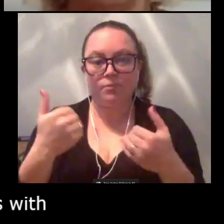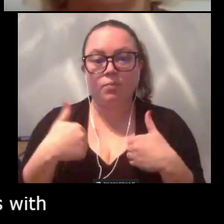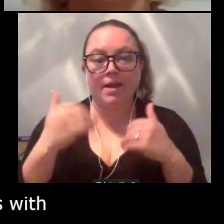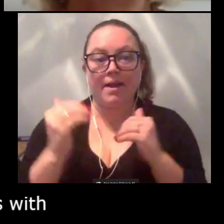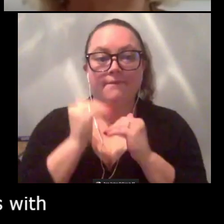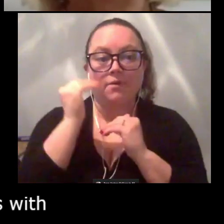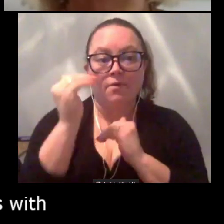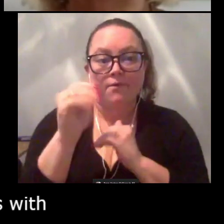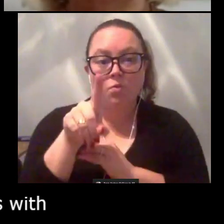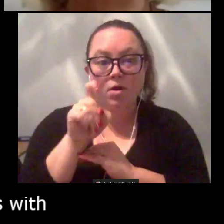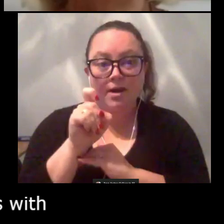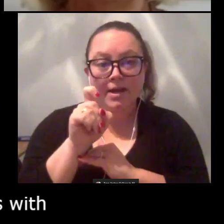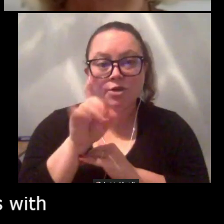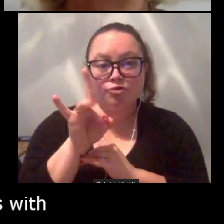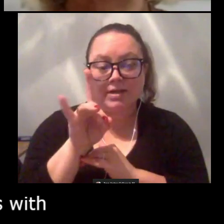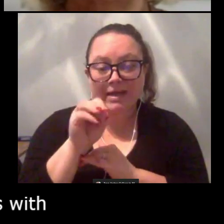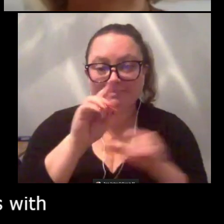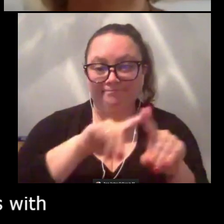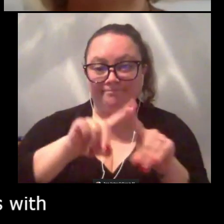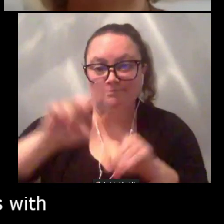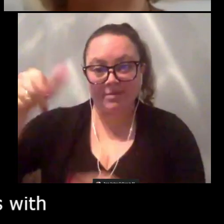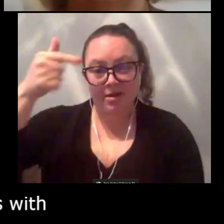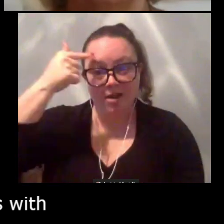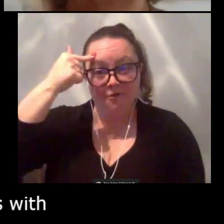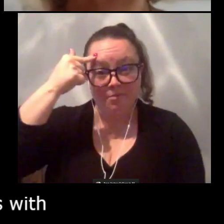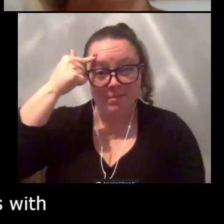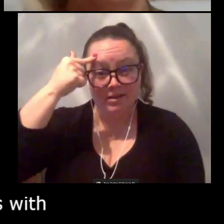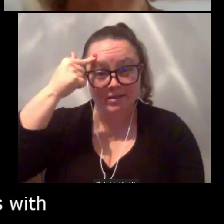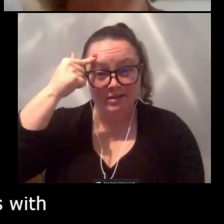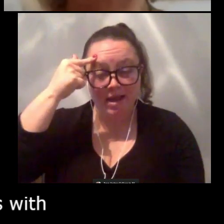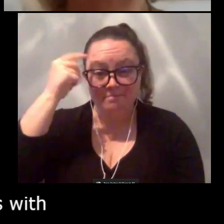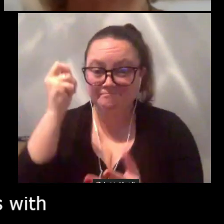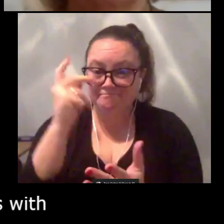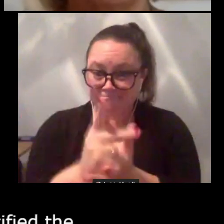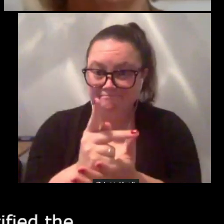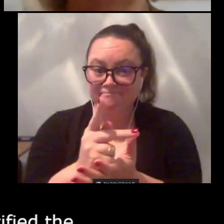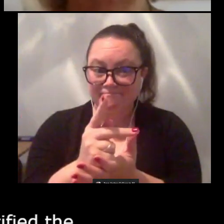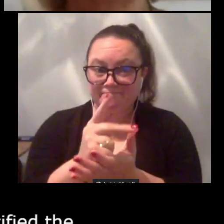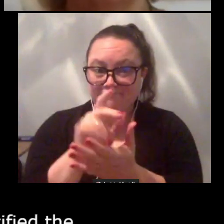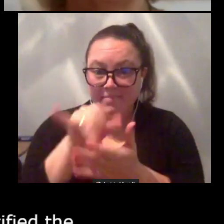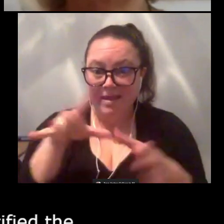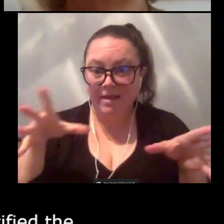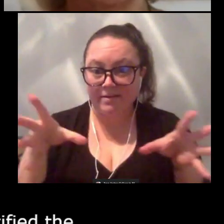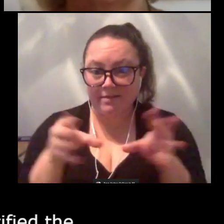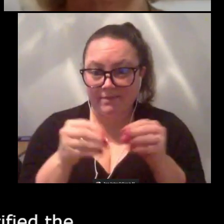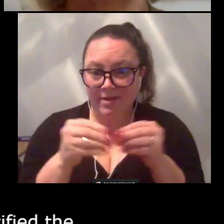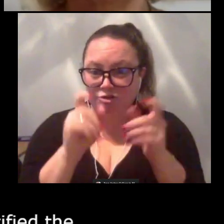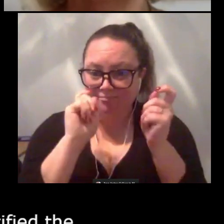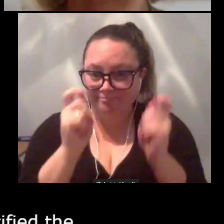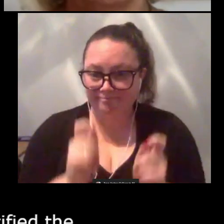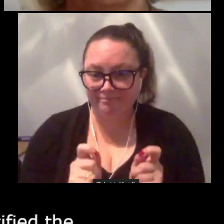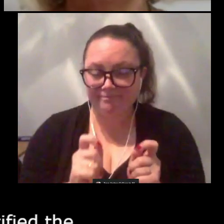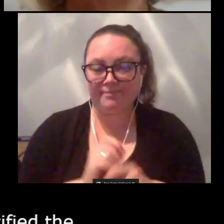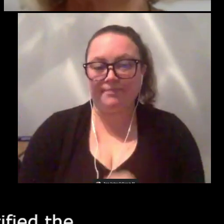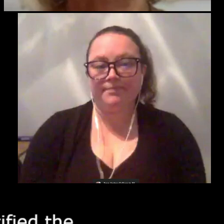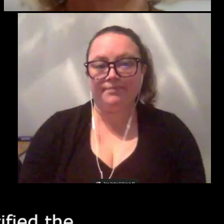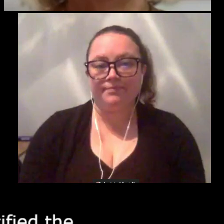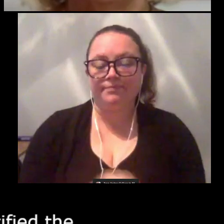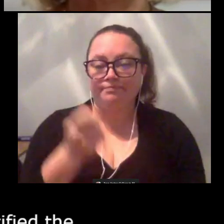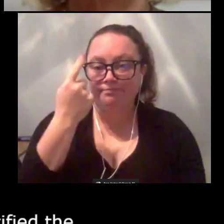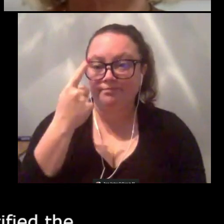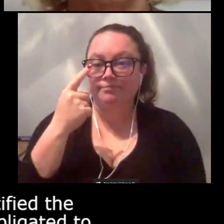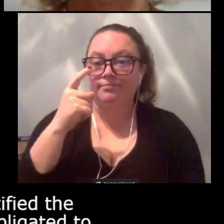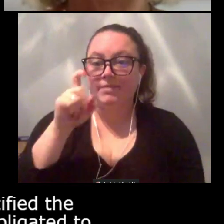convention, and this means that governments are obligated to abide by all the articles. And this